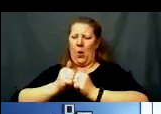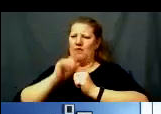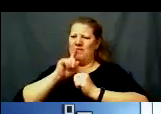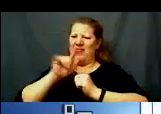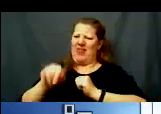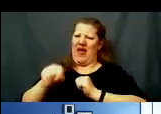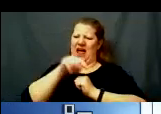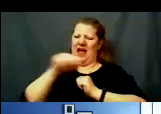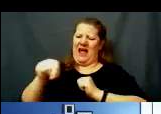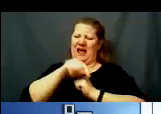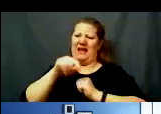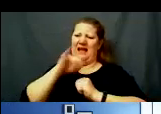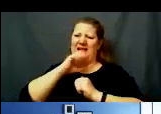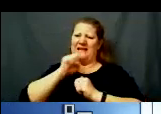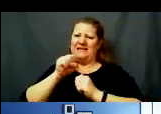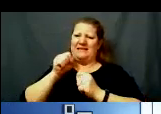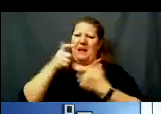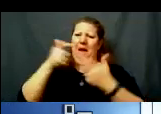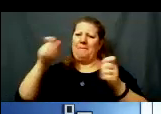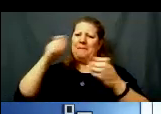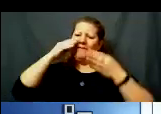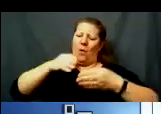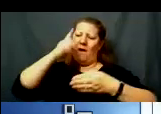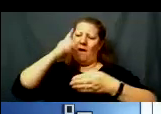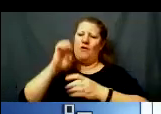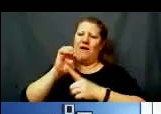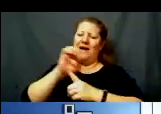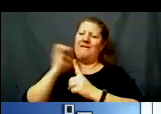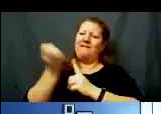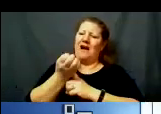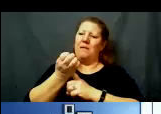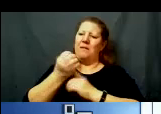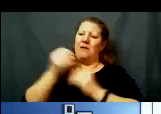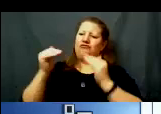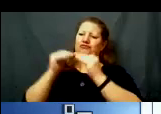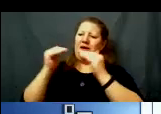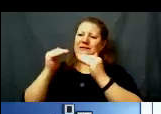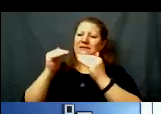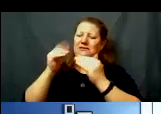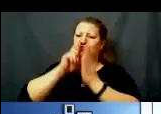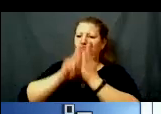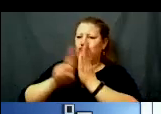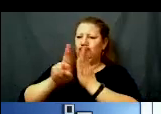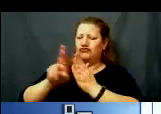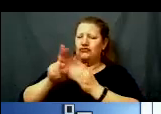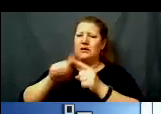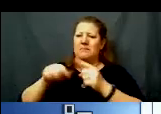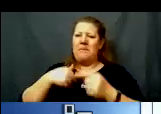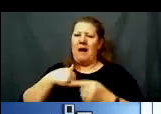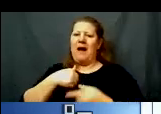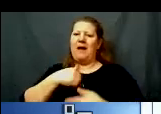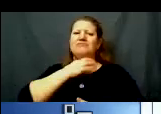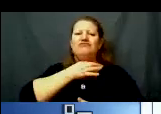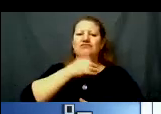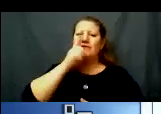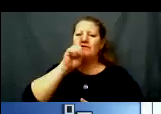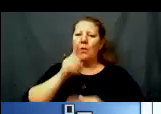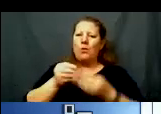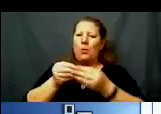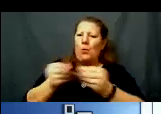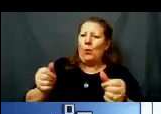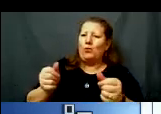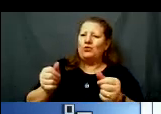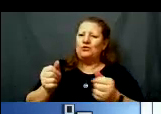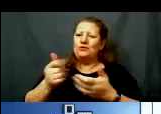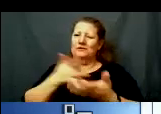environmental justice studies, research, and advocacy. But I'm very much interested in solutions. And so I'm going to be